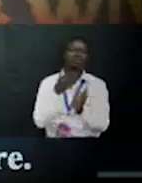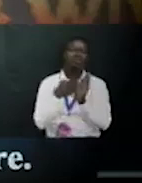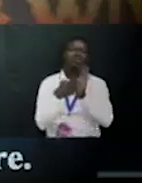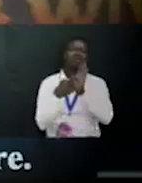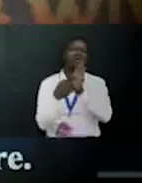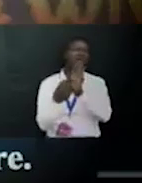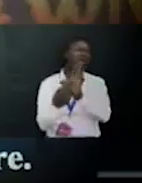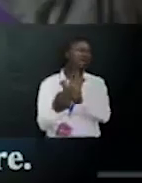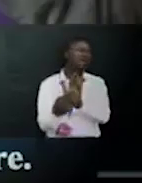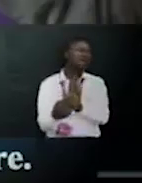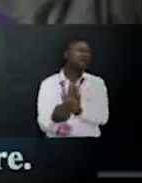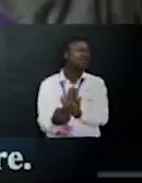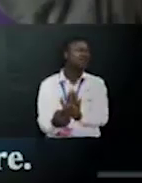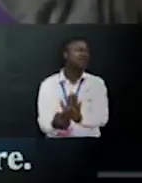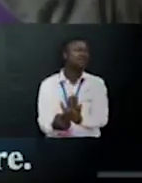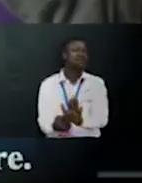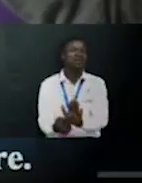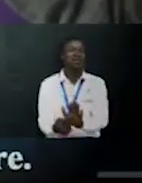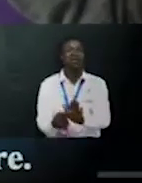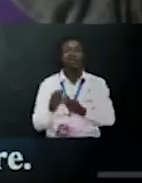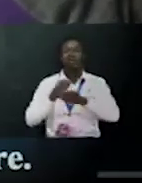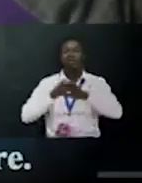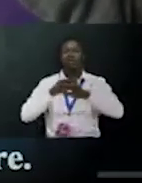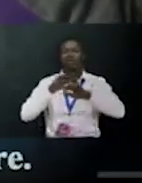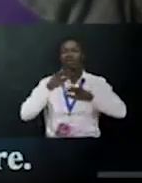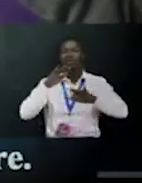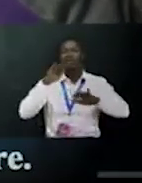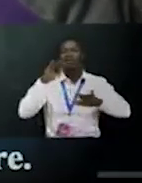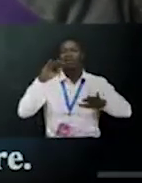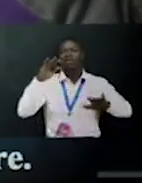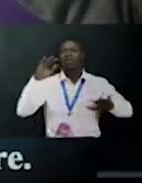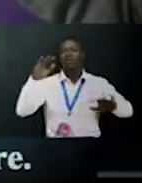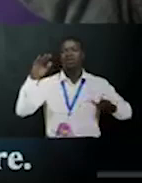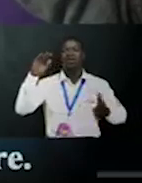show us thy glory.